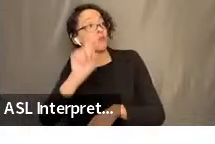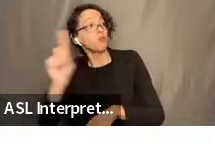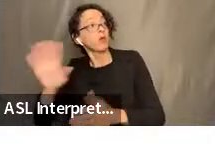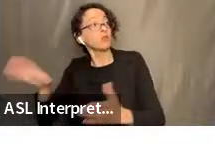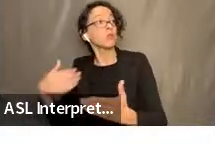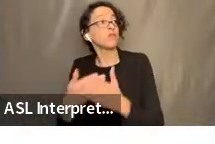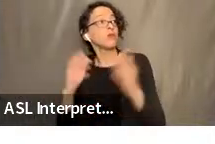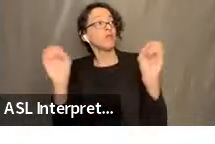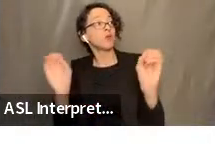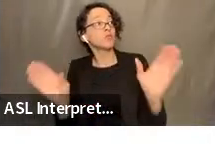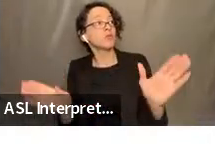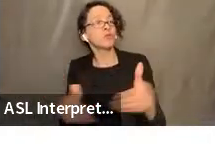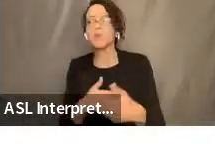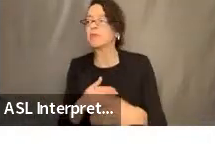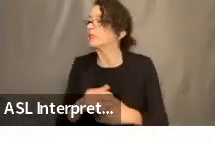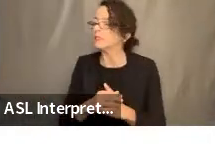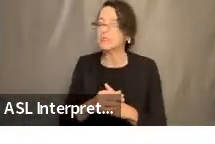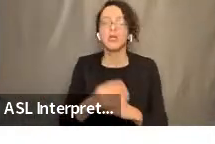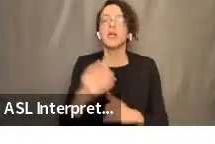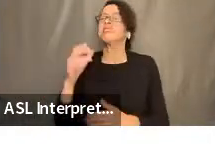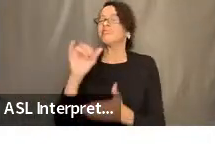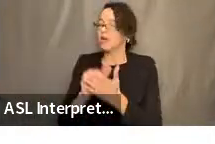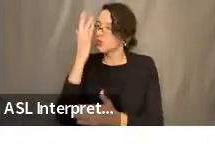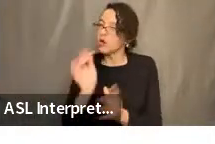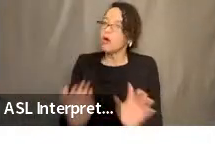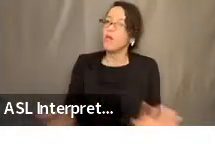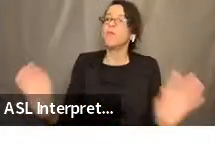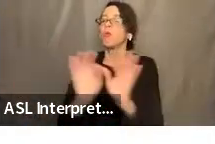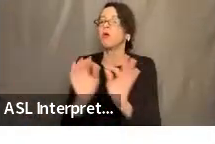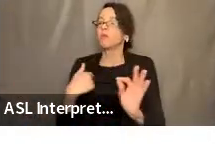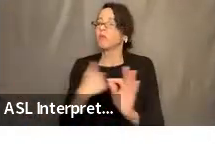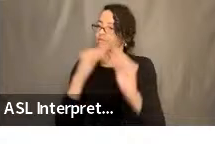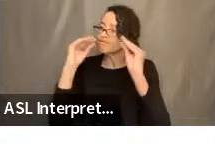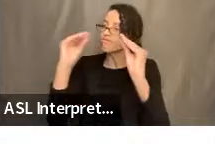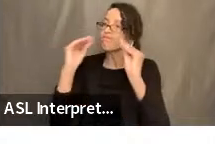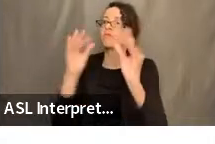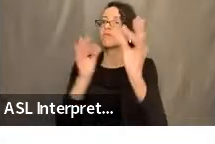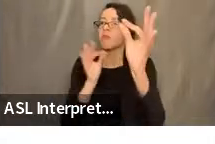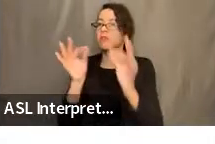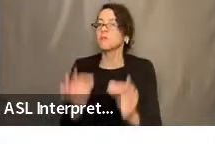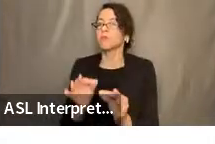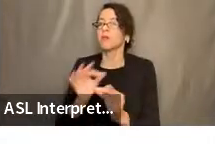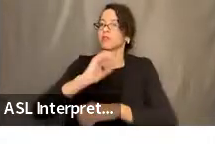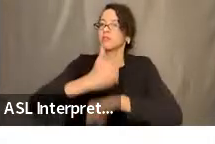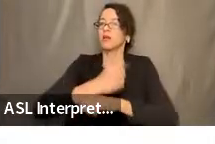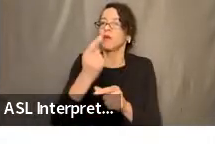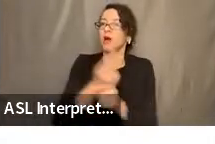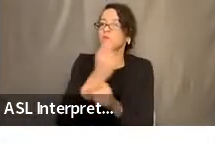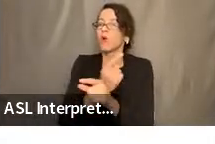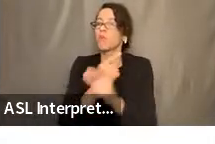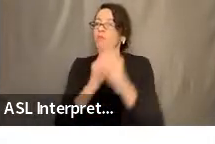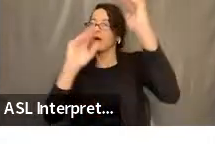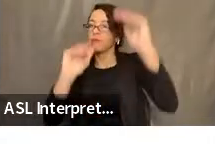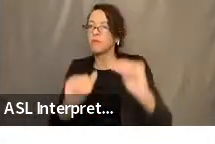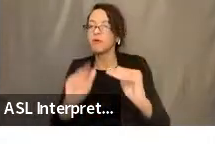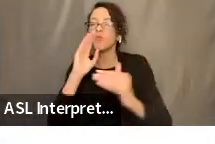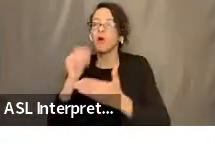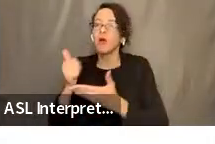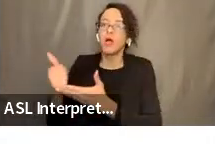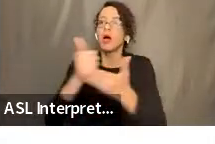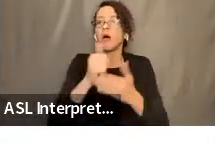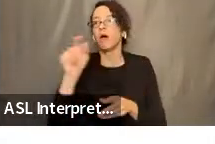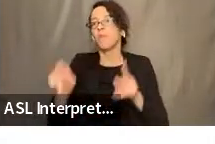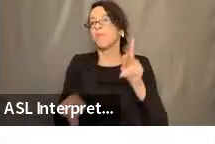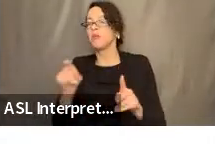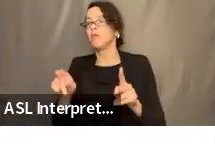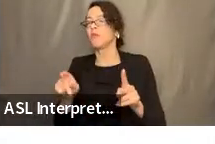process and set appropriate expectations, I think it'll help people feel more respected in the process because they